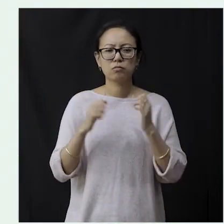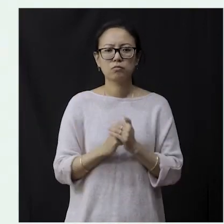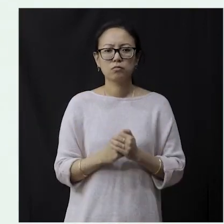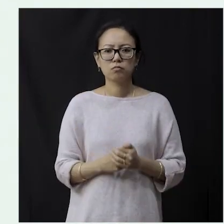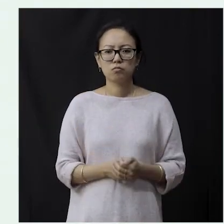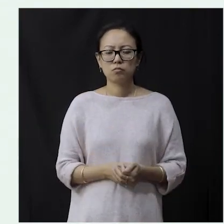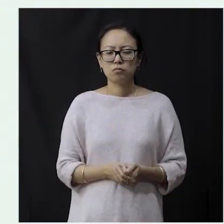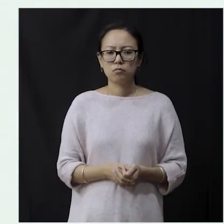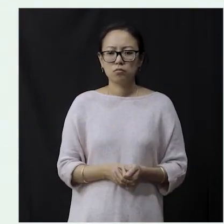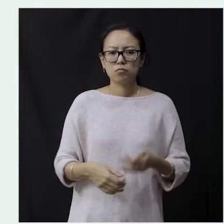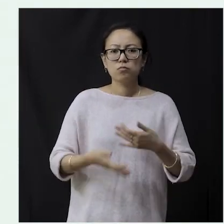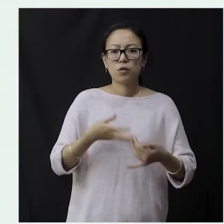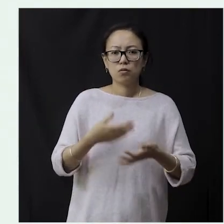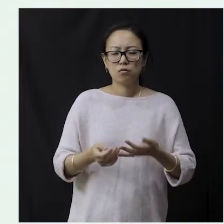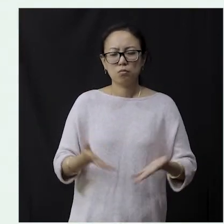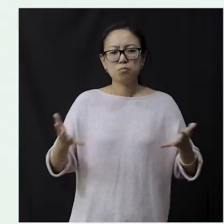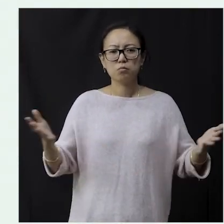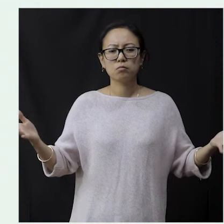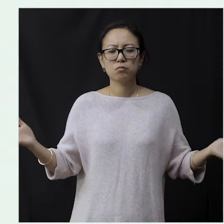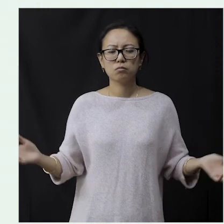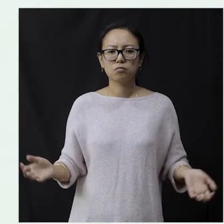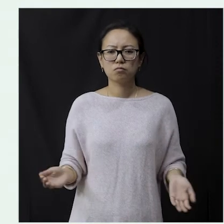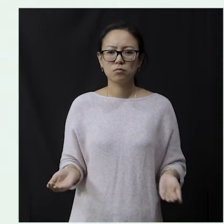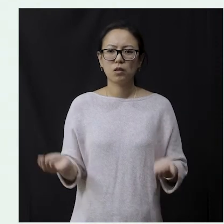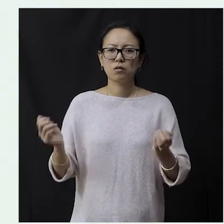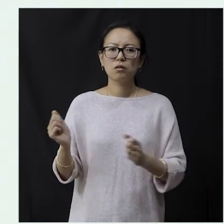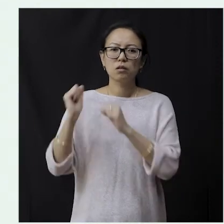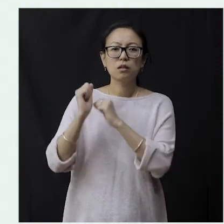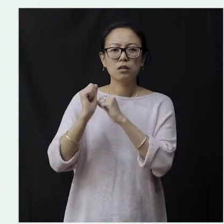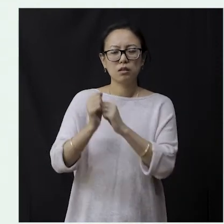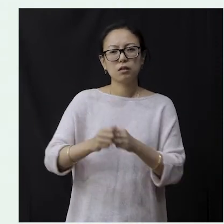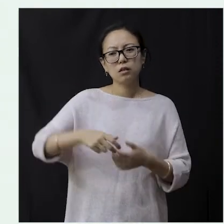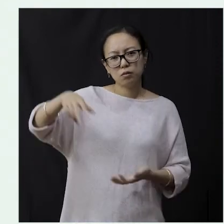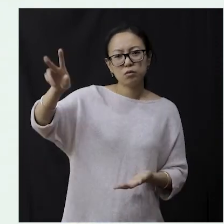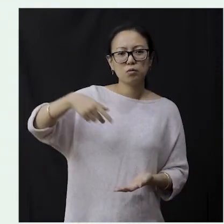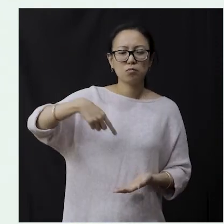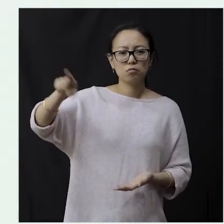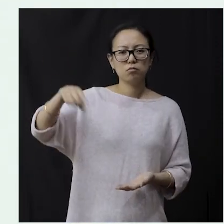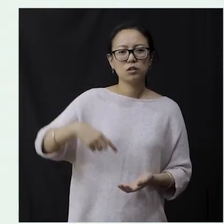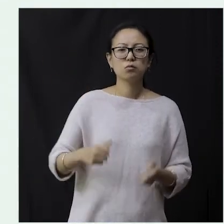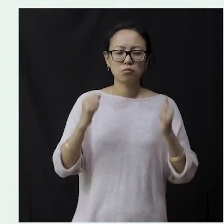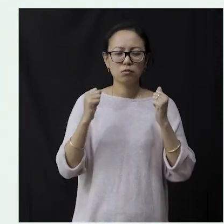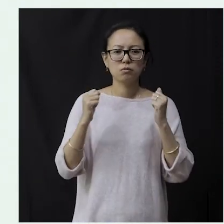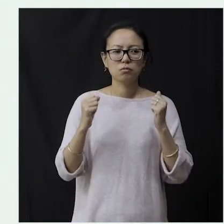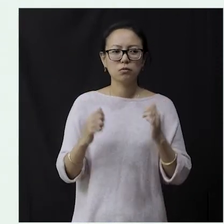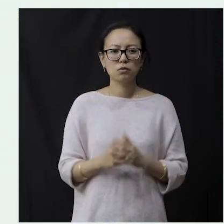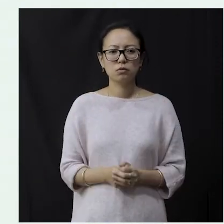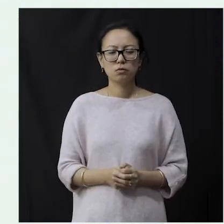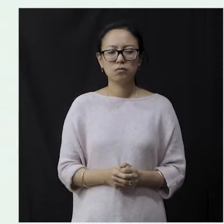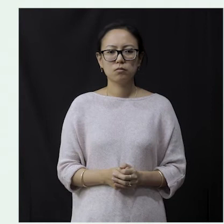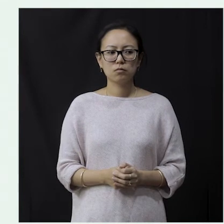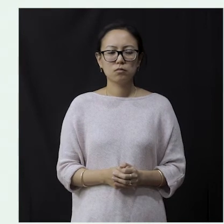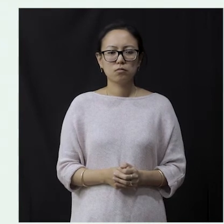of goods, okay? Because human beings do not have that strength to carry certain type of